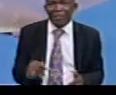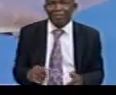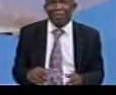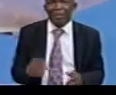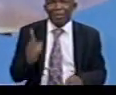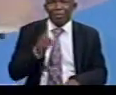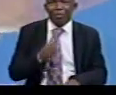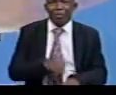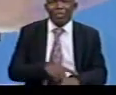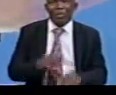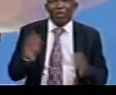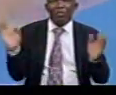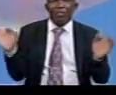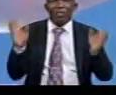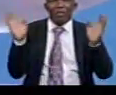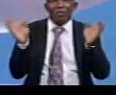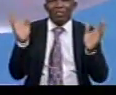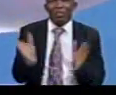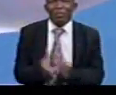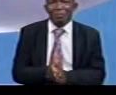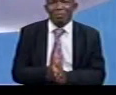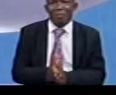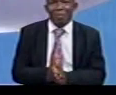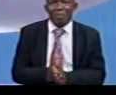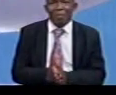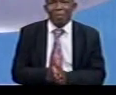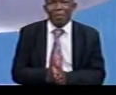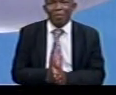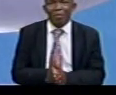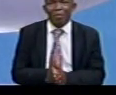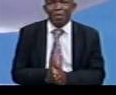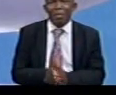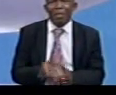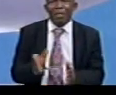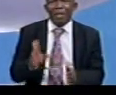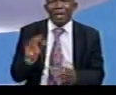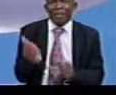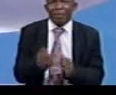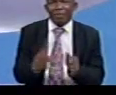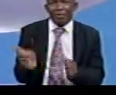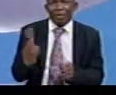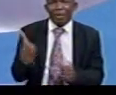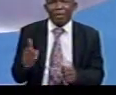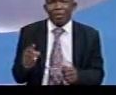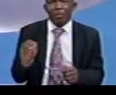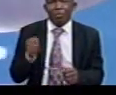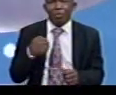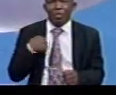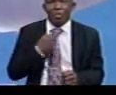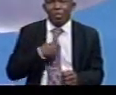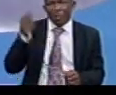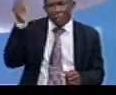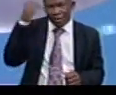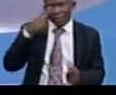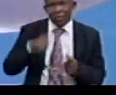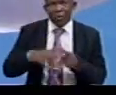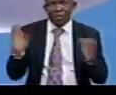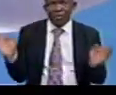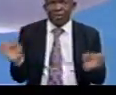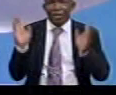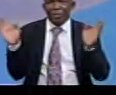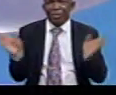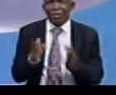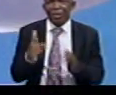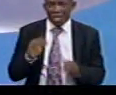celebration. Basically, we have every reason where we need to celebrate, and here at the Alpha location, we are